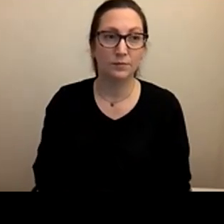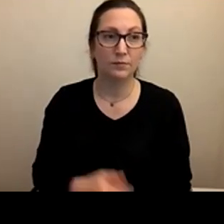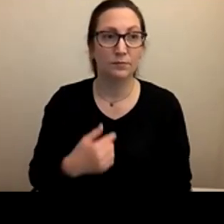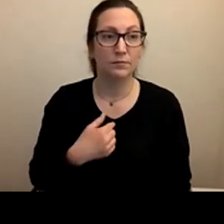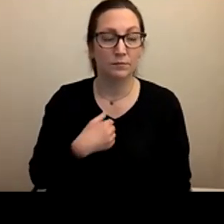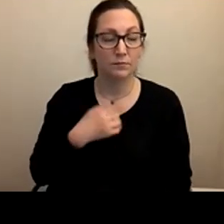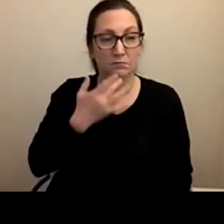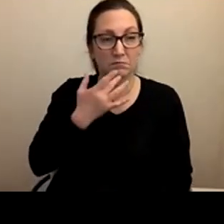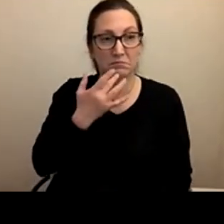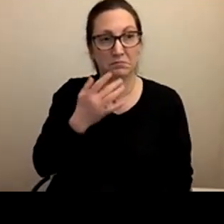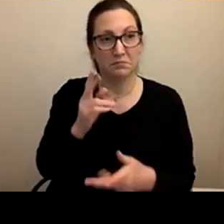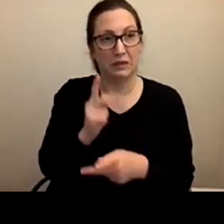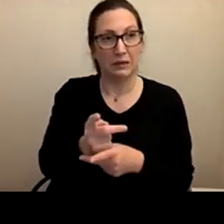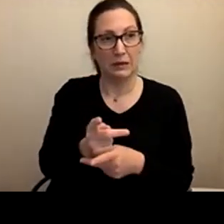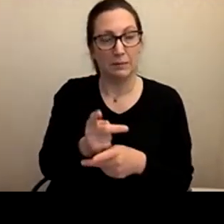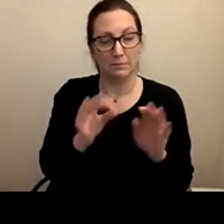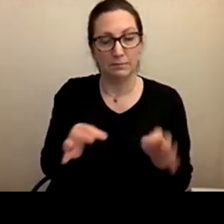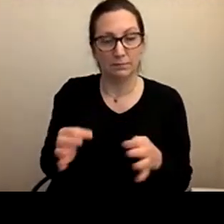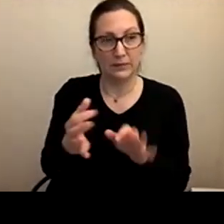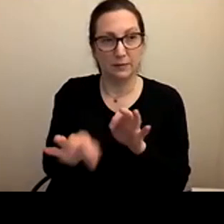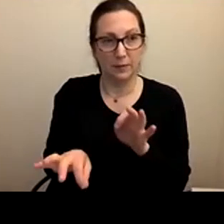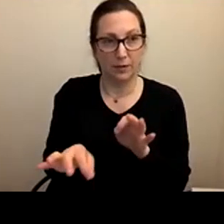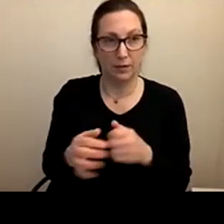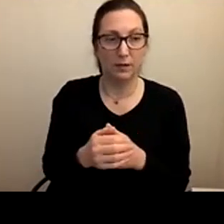simplify decisions, and